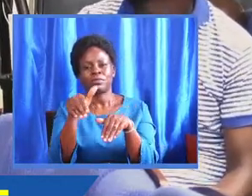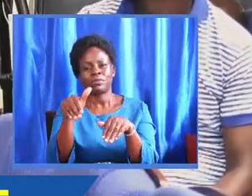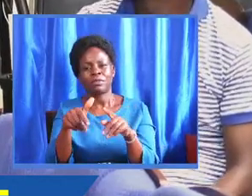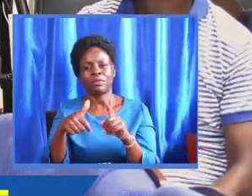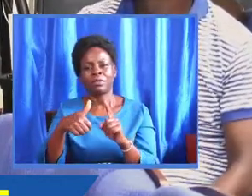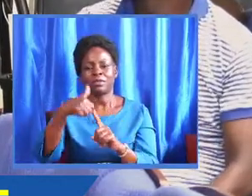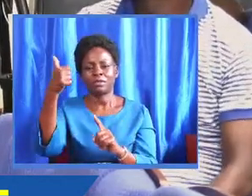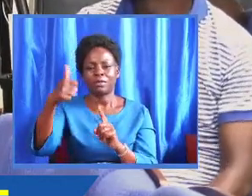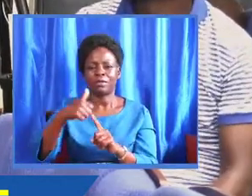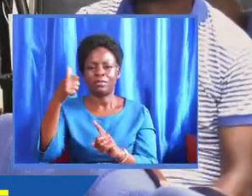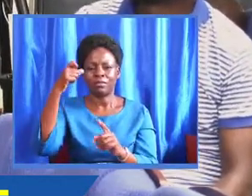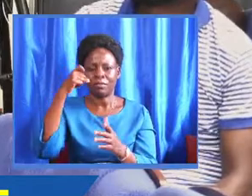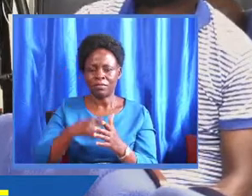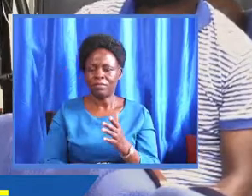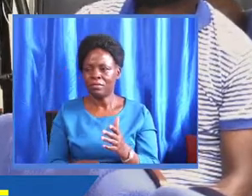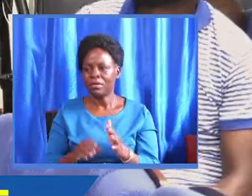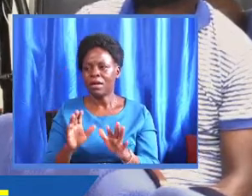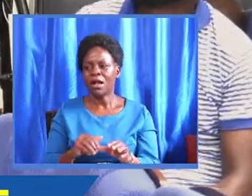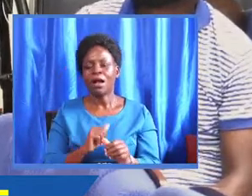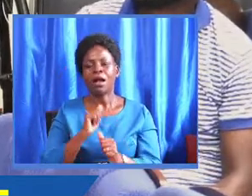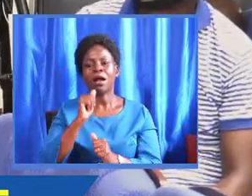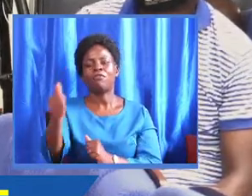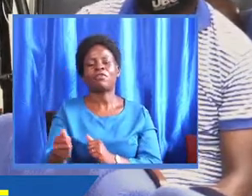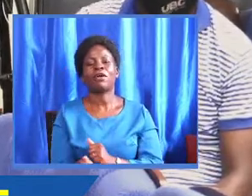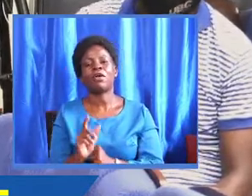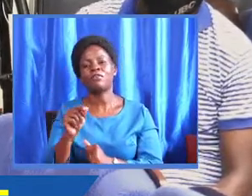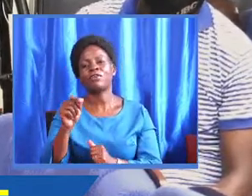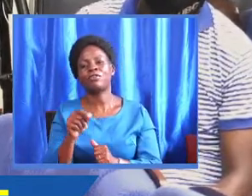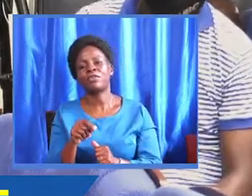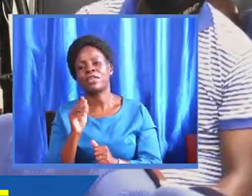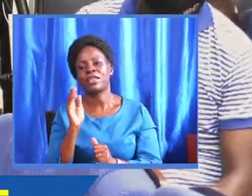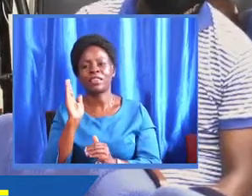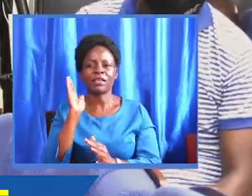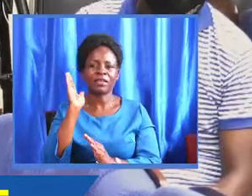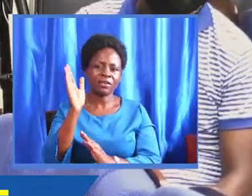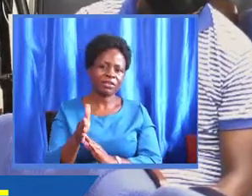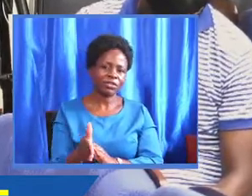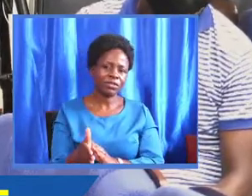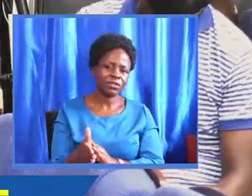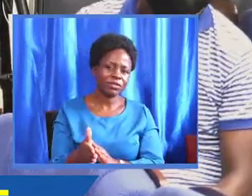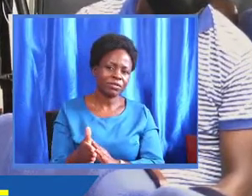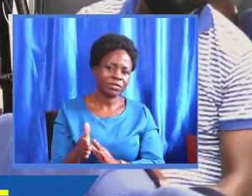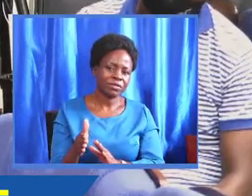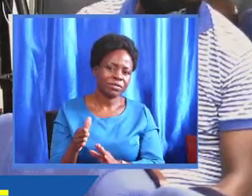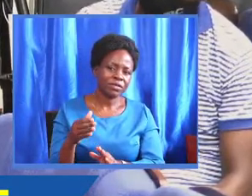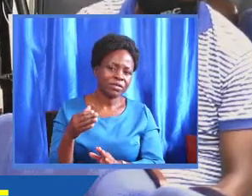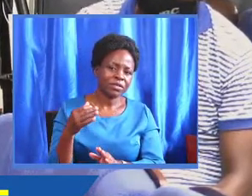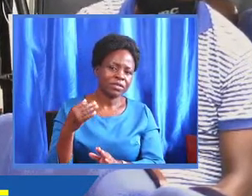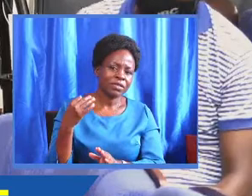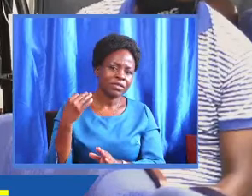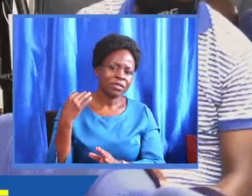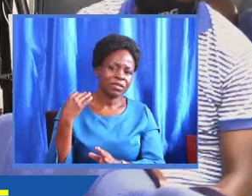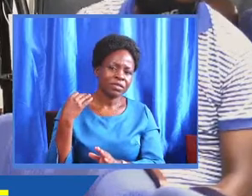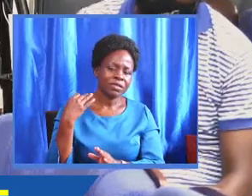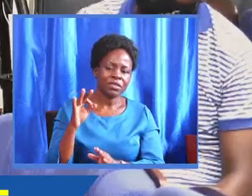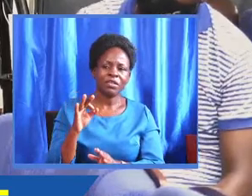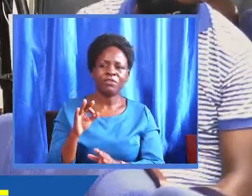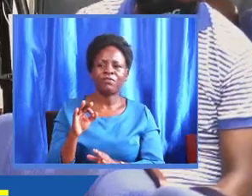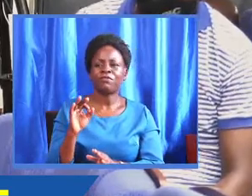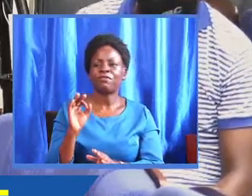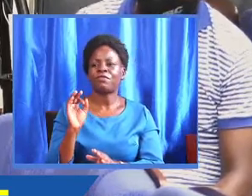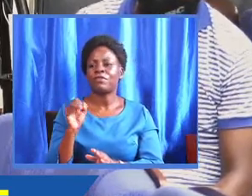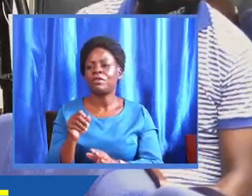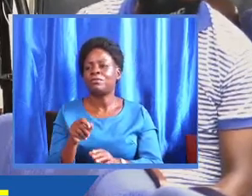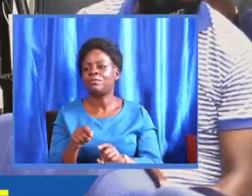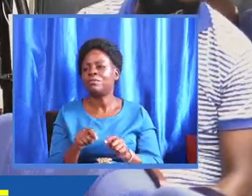tax. How far have we gone in that particular direction? And if it has been able to yield,